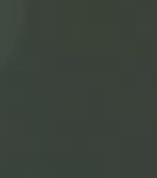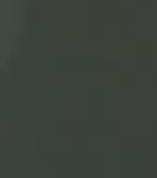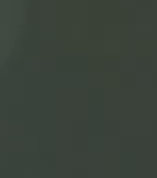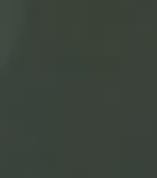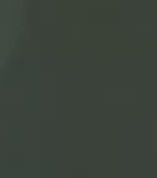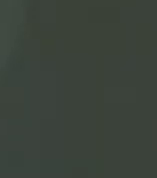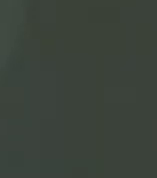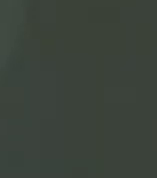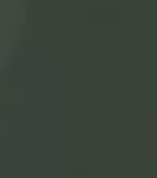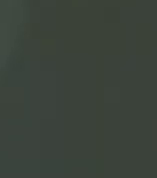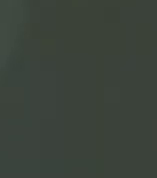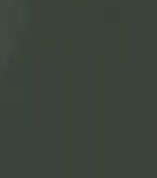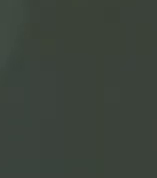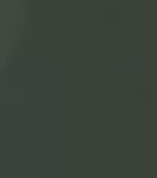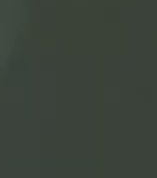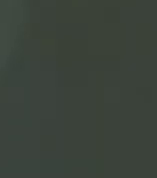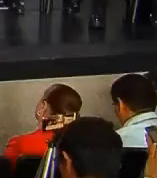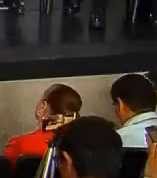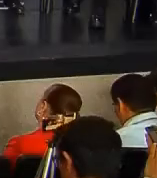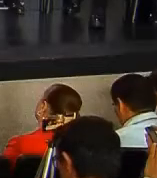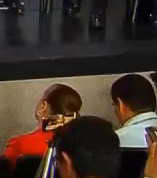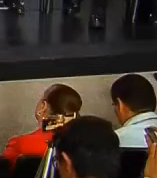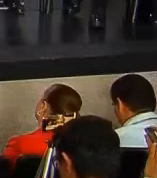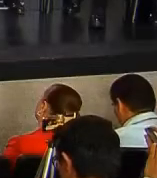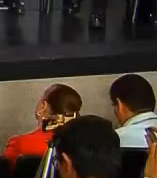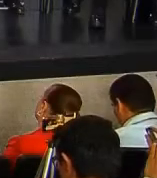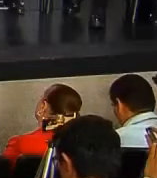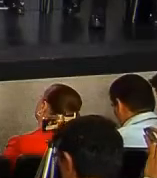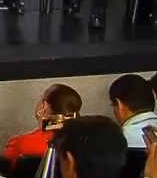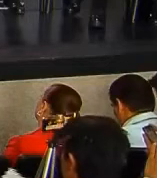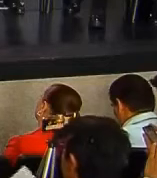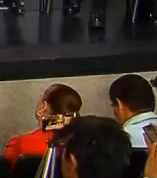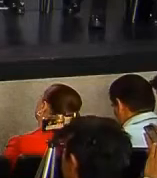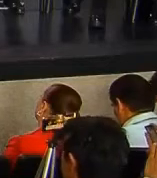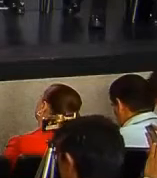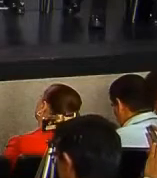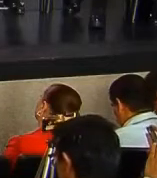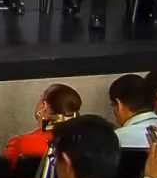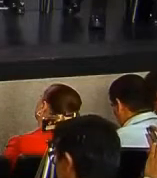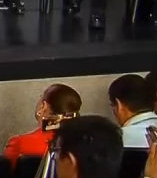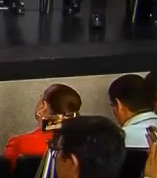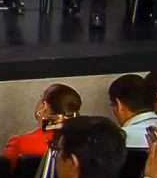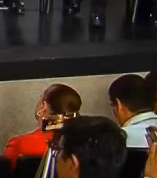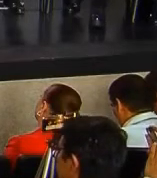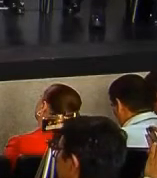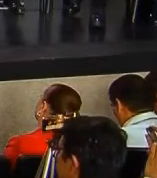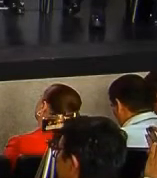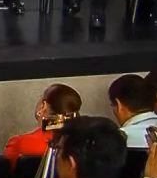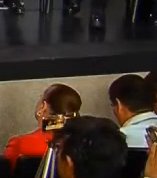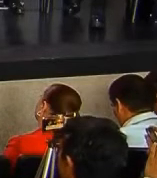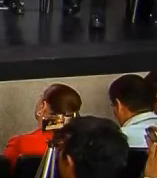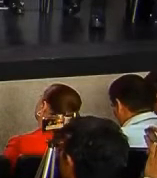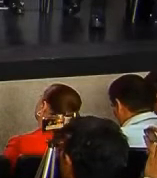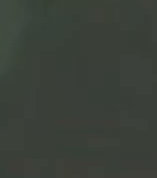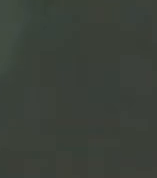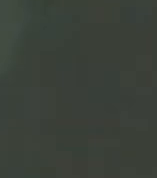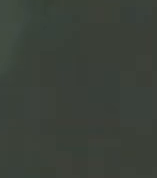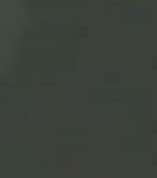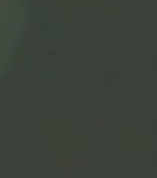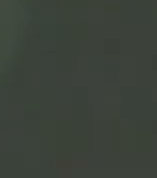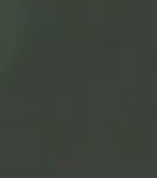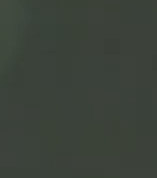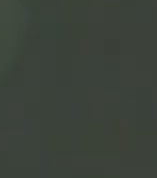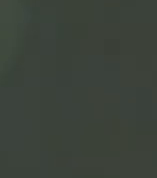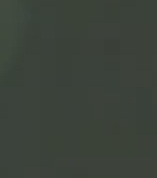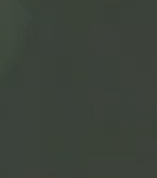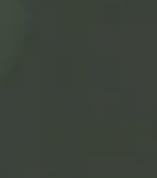ir two prisons. desaturando un poco This will help to la desaturate a little gran presencia que the tenemos de great personas privadas de presence we libertad en have los penales del Estado de México. Y